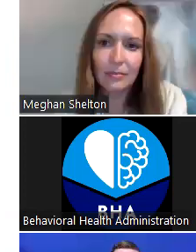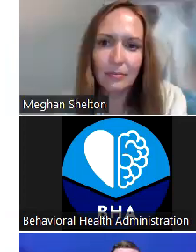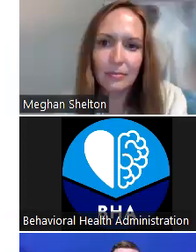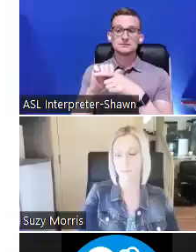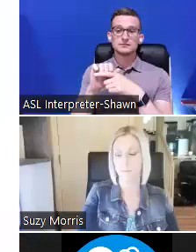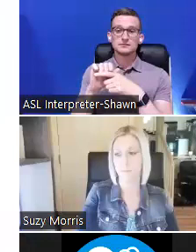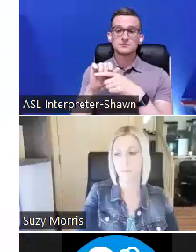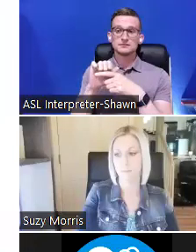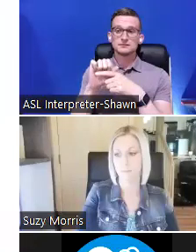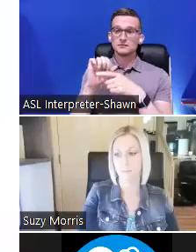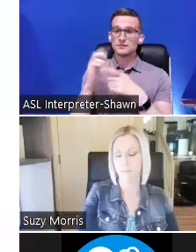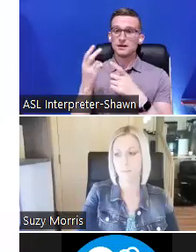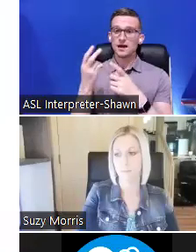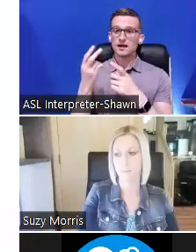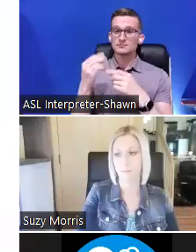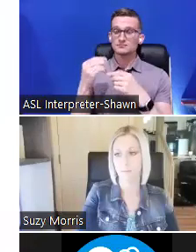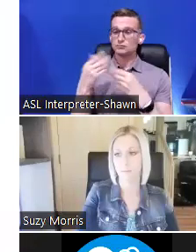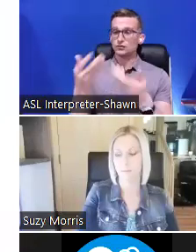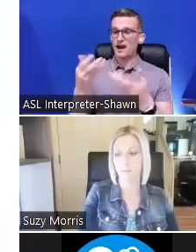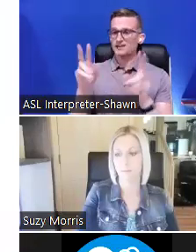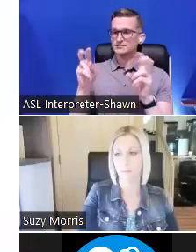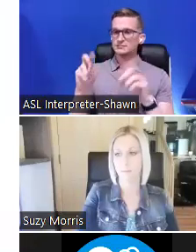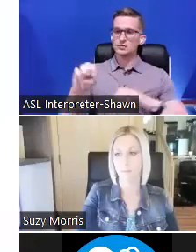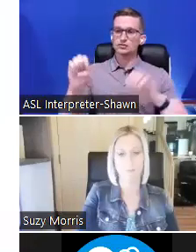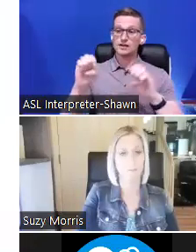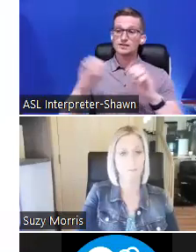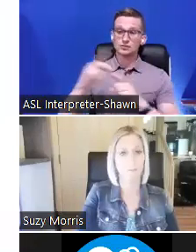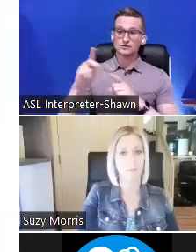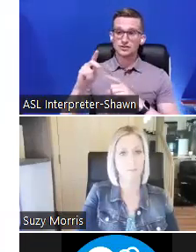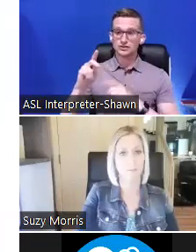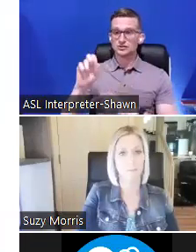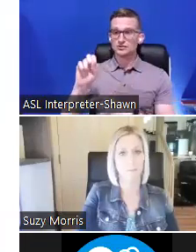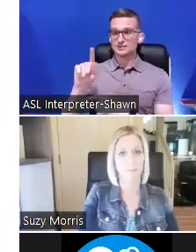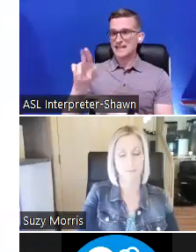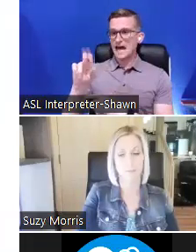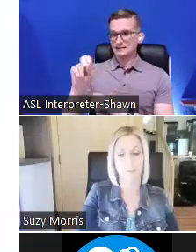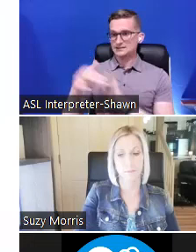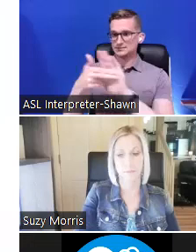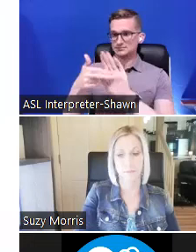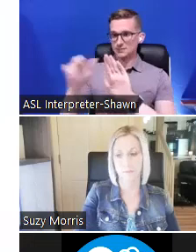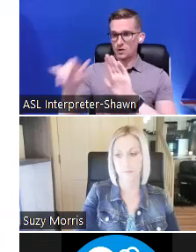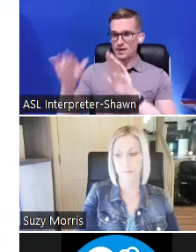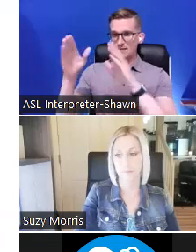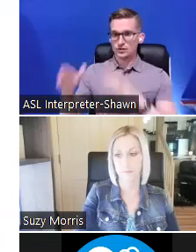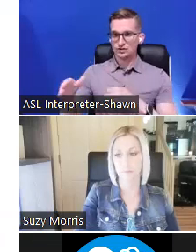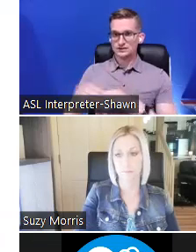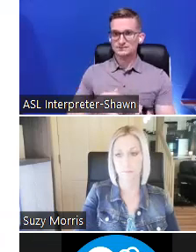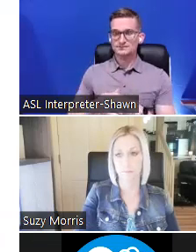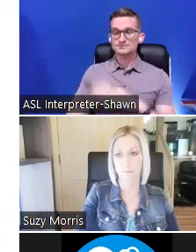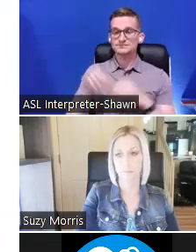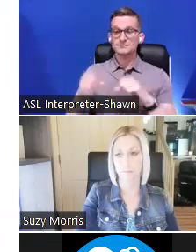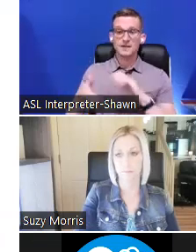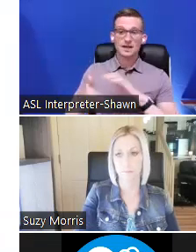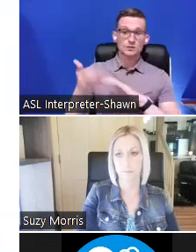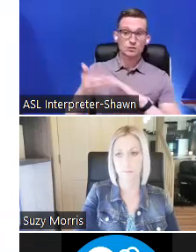crisis professional status to the person who's completed that training. And they can run the crisis or clinical